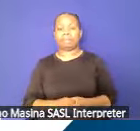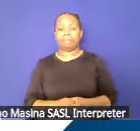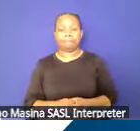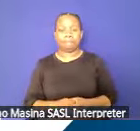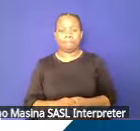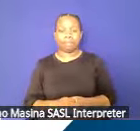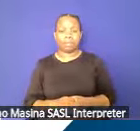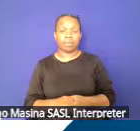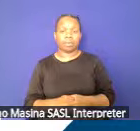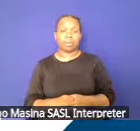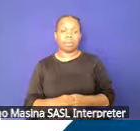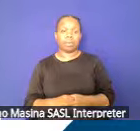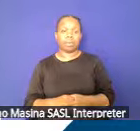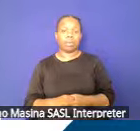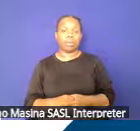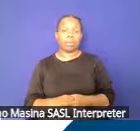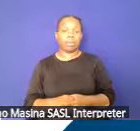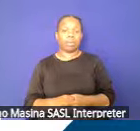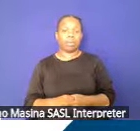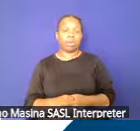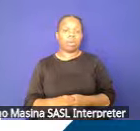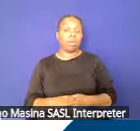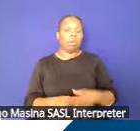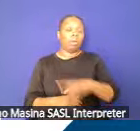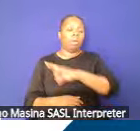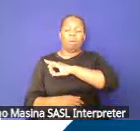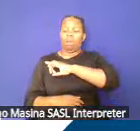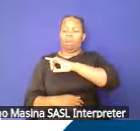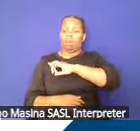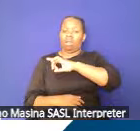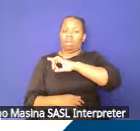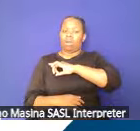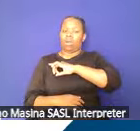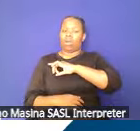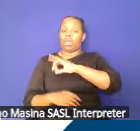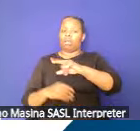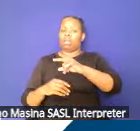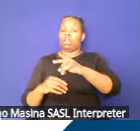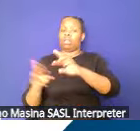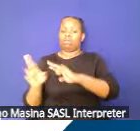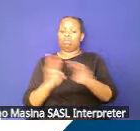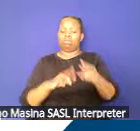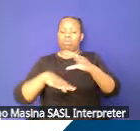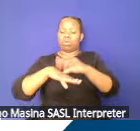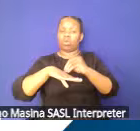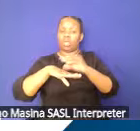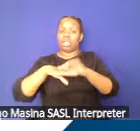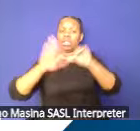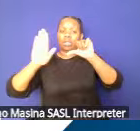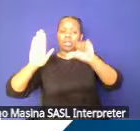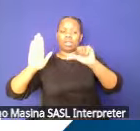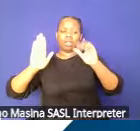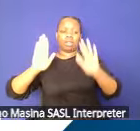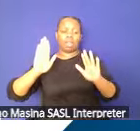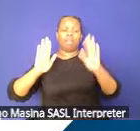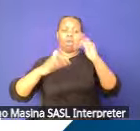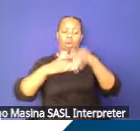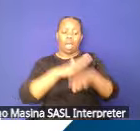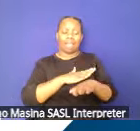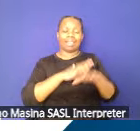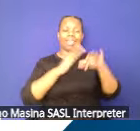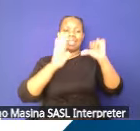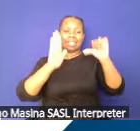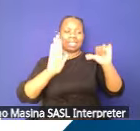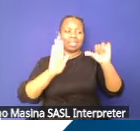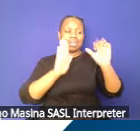Now, why are we talking about the age of 65 or under the age of